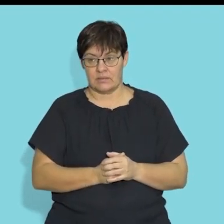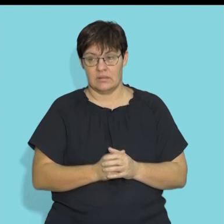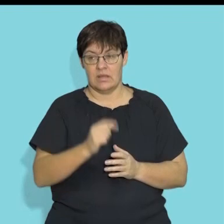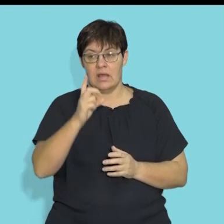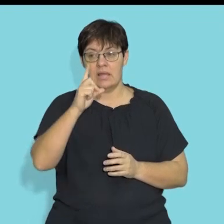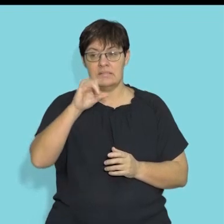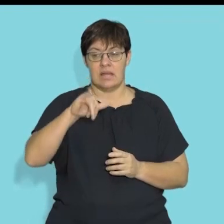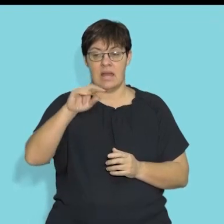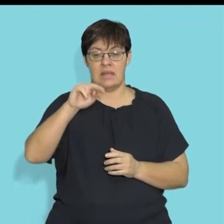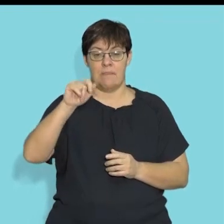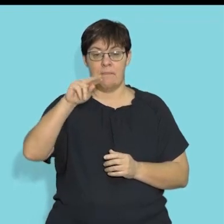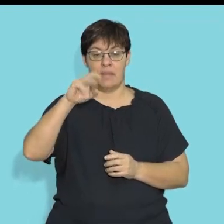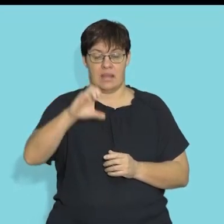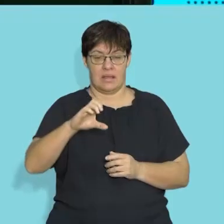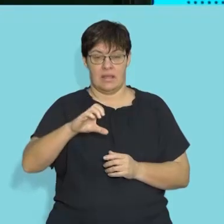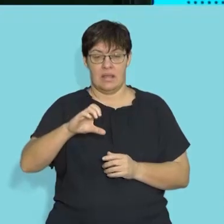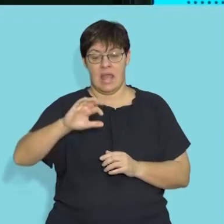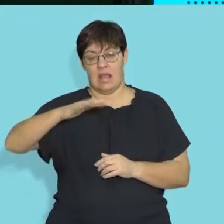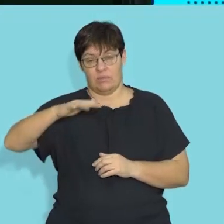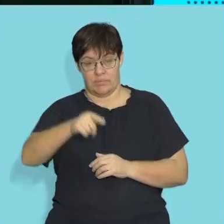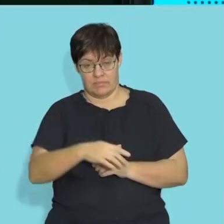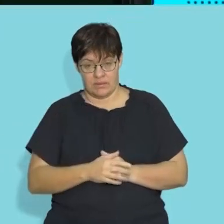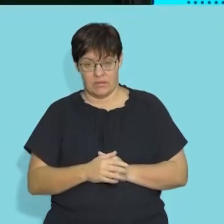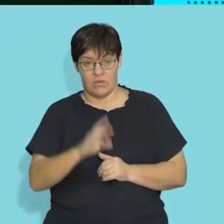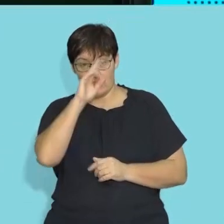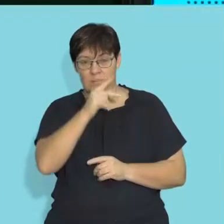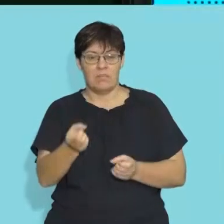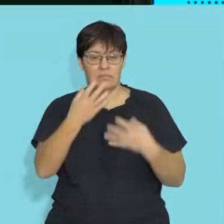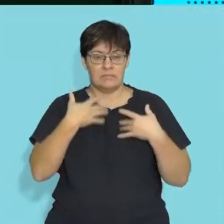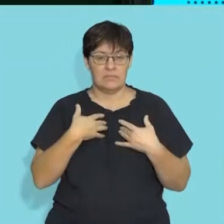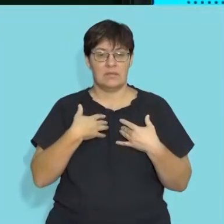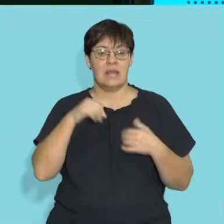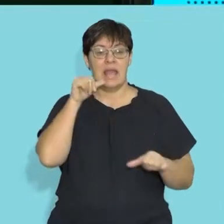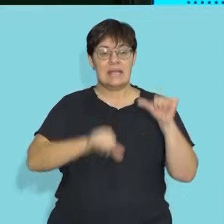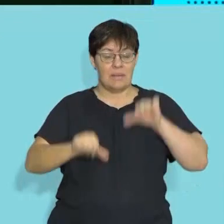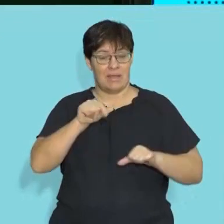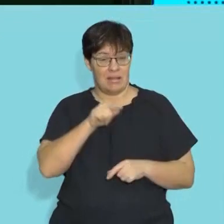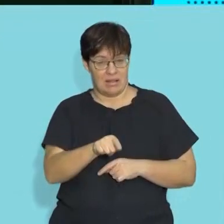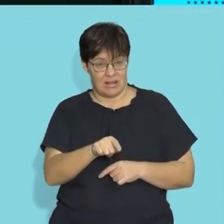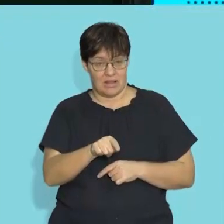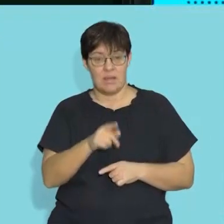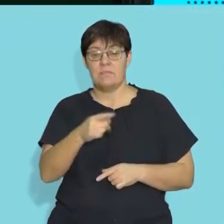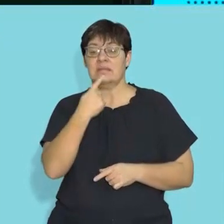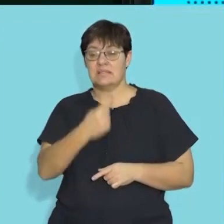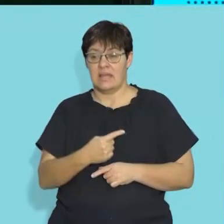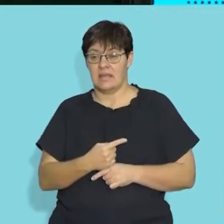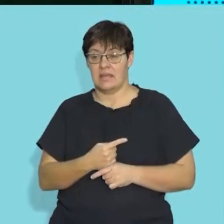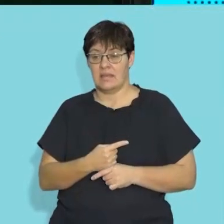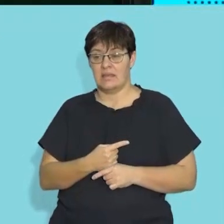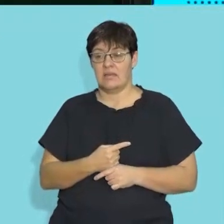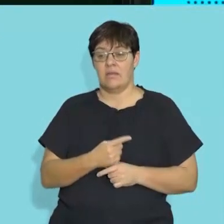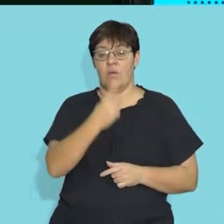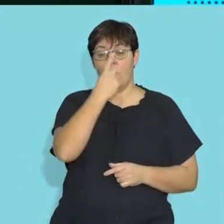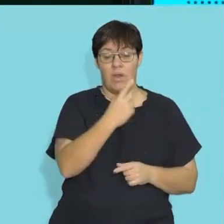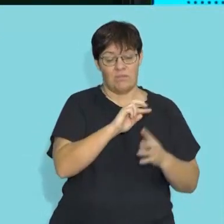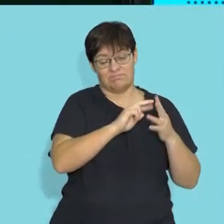Dynamic equilibrium. Remember when I gave you the definition of chemical equilibrium? I said it is one of